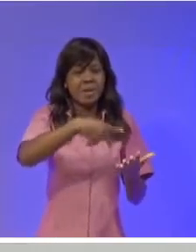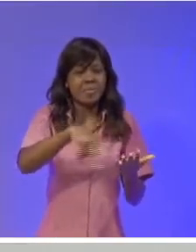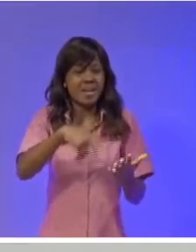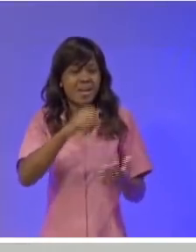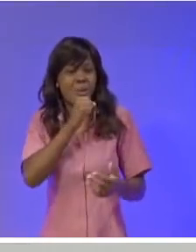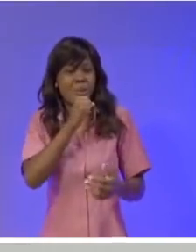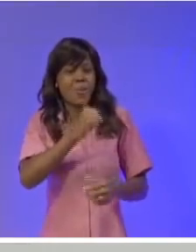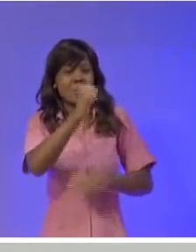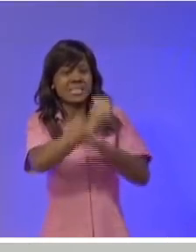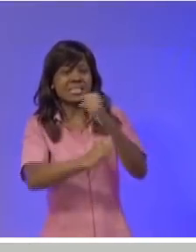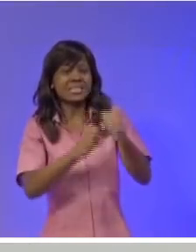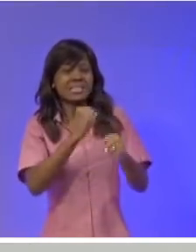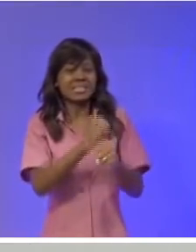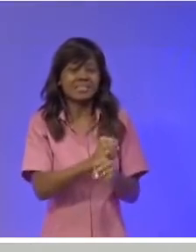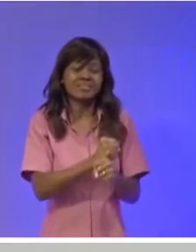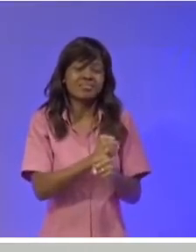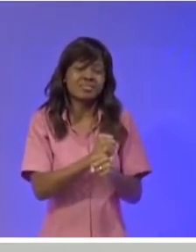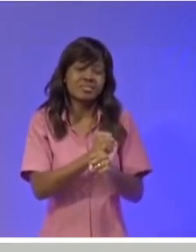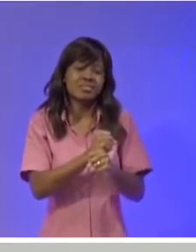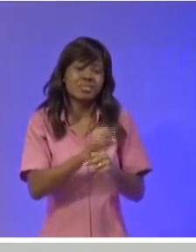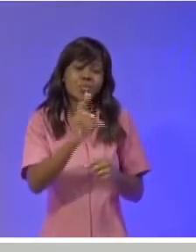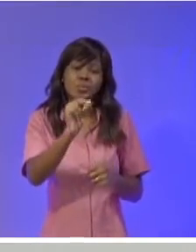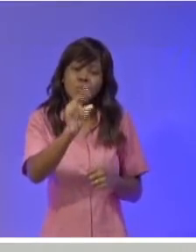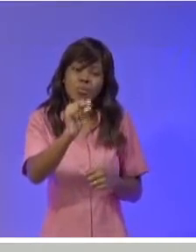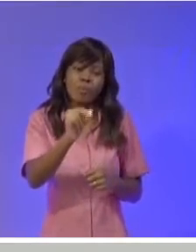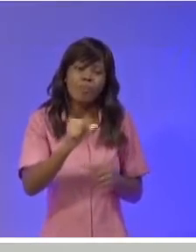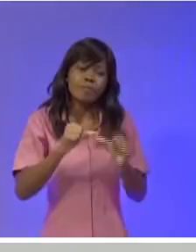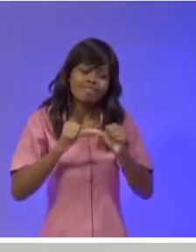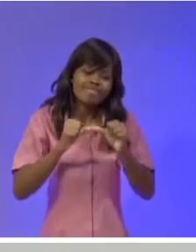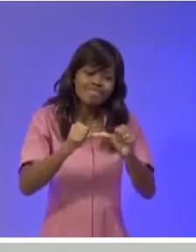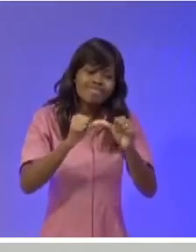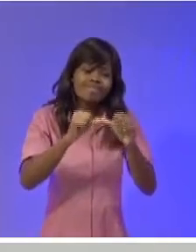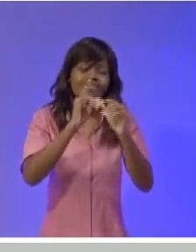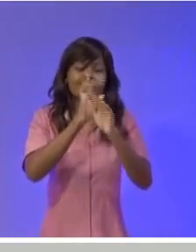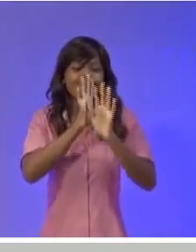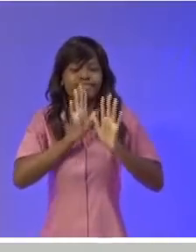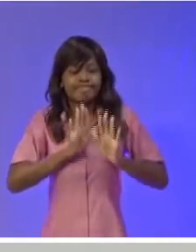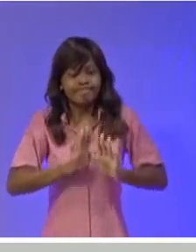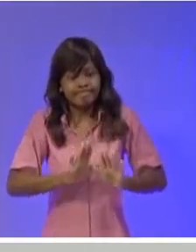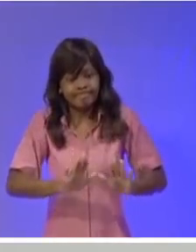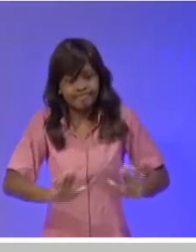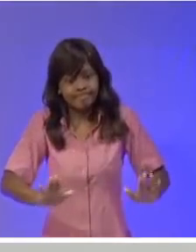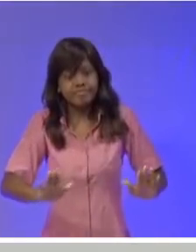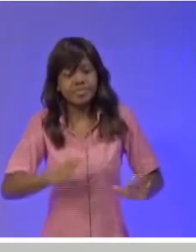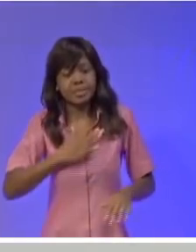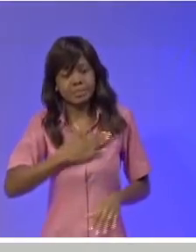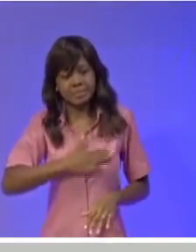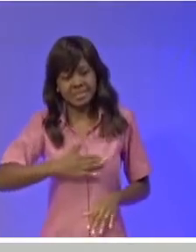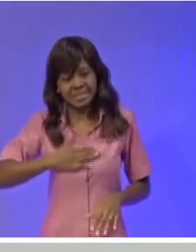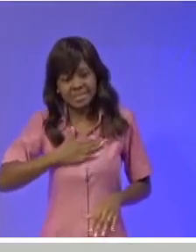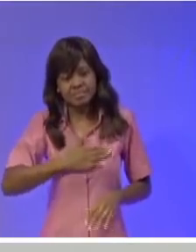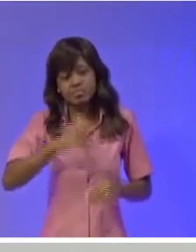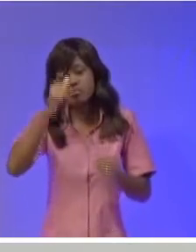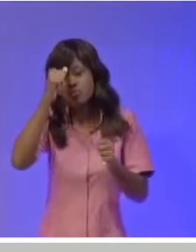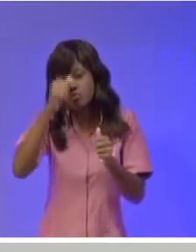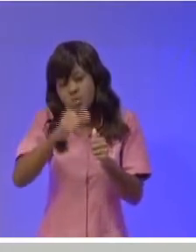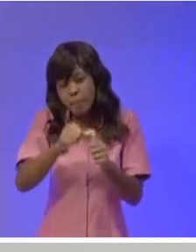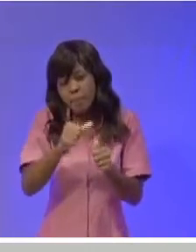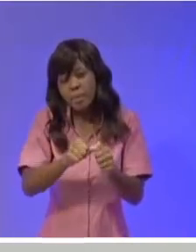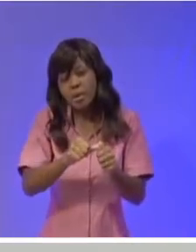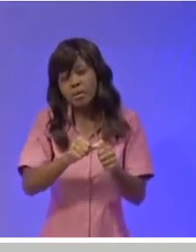year very, very quietly this year. And please spare a thought for our healthcare workers who will